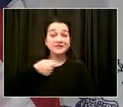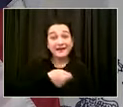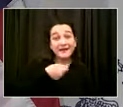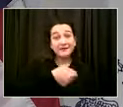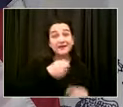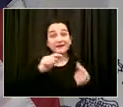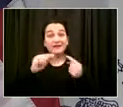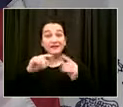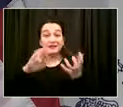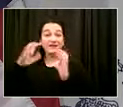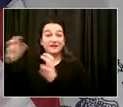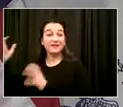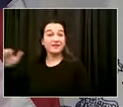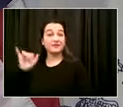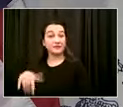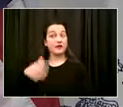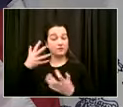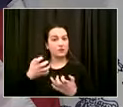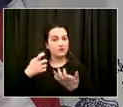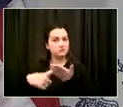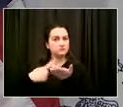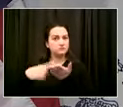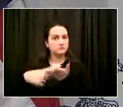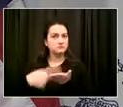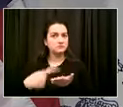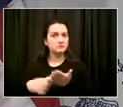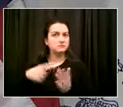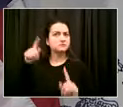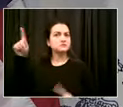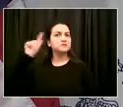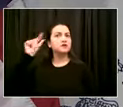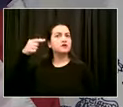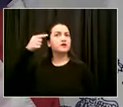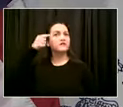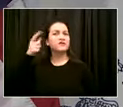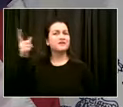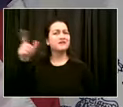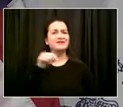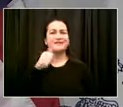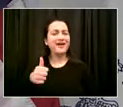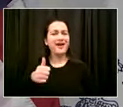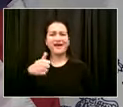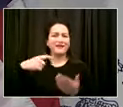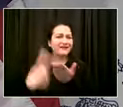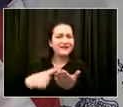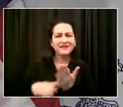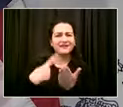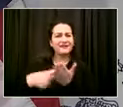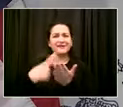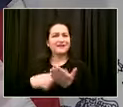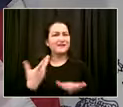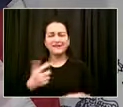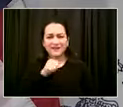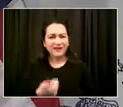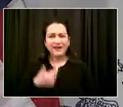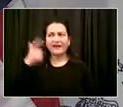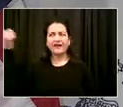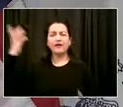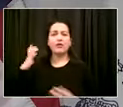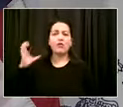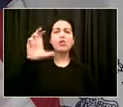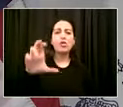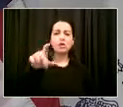Mr. Cuomo? For 7 years, we've been doing fundamental reforms to our police department. We ended stop and frisk. We